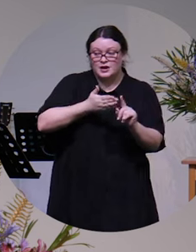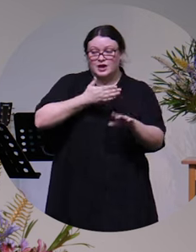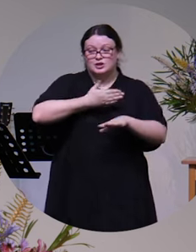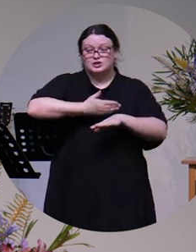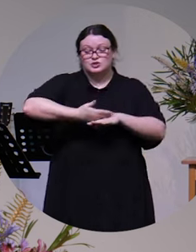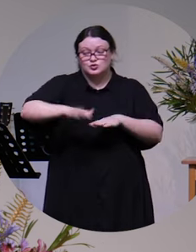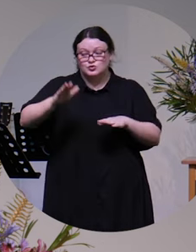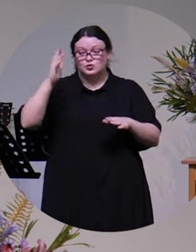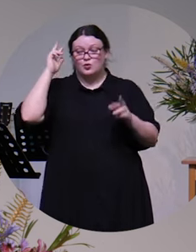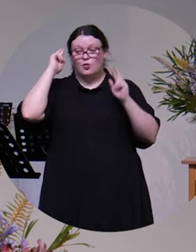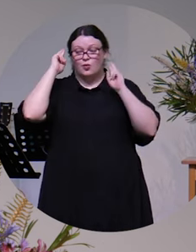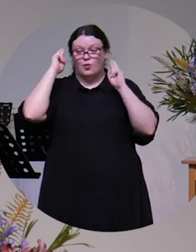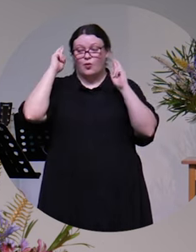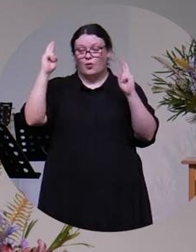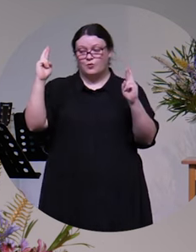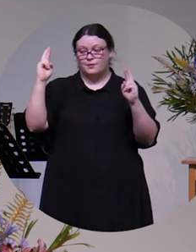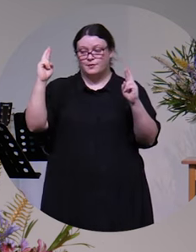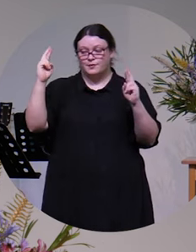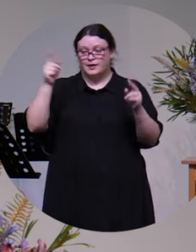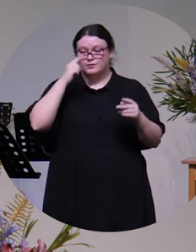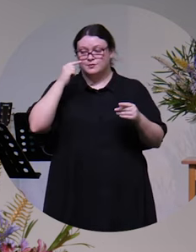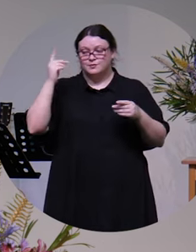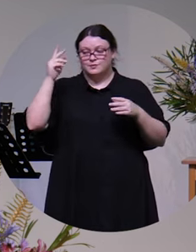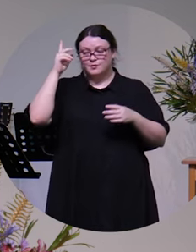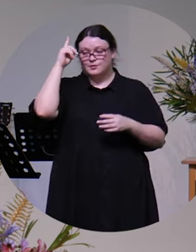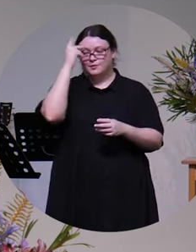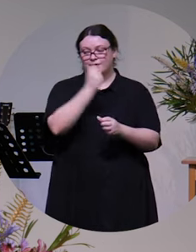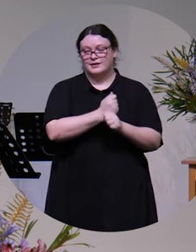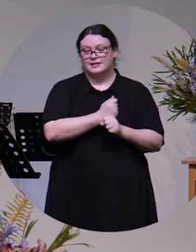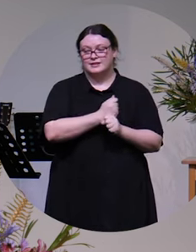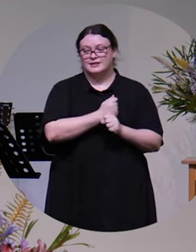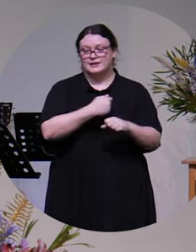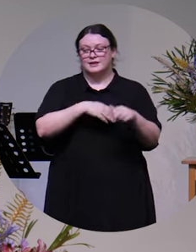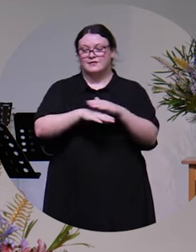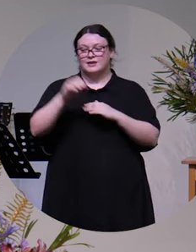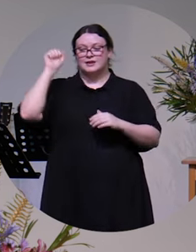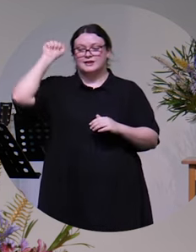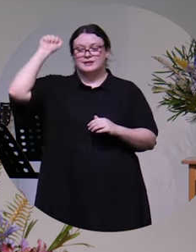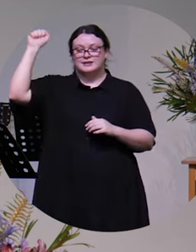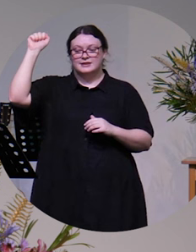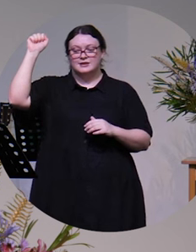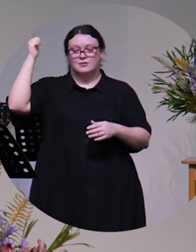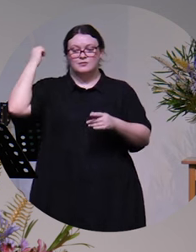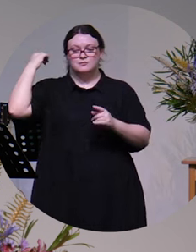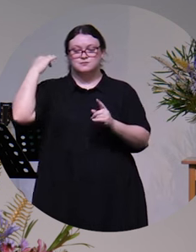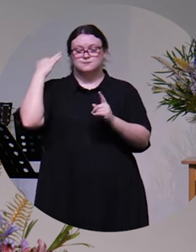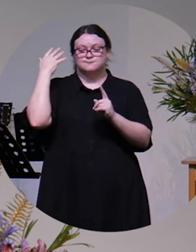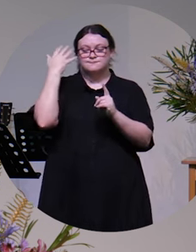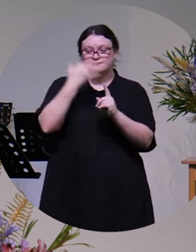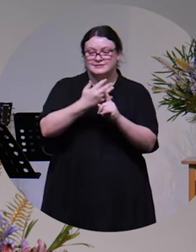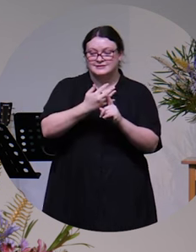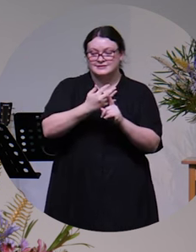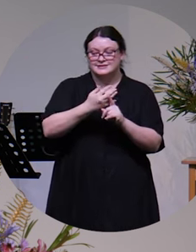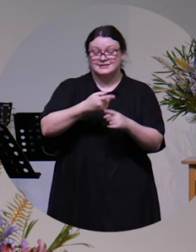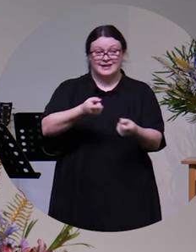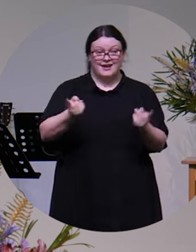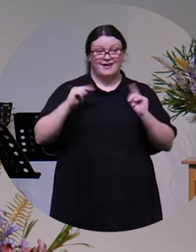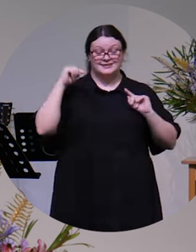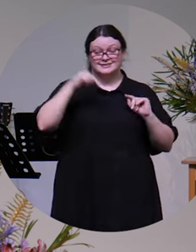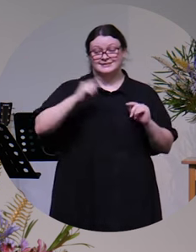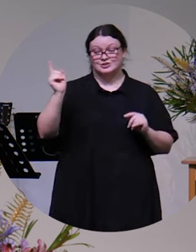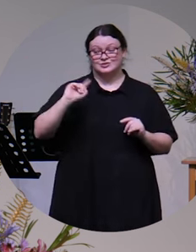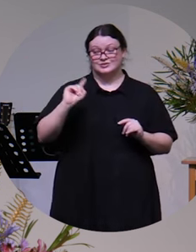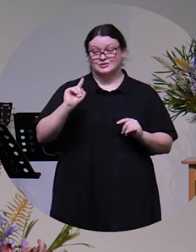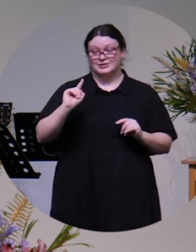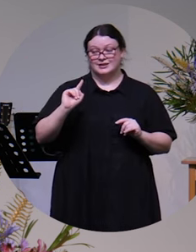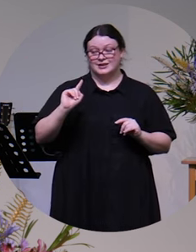Gospel, chapter 12 and 13, but to all who received him, who believed in his name, he gave power to become children of God, who